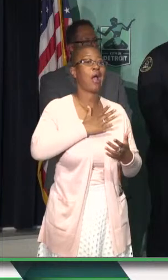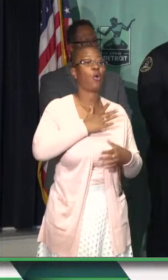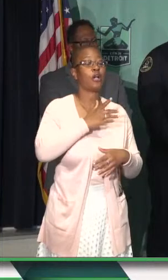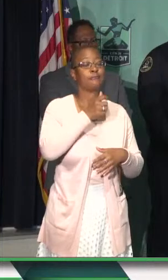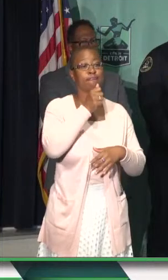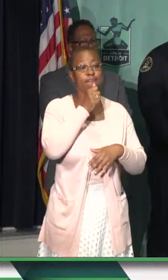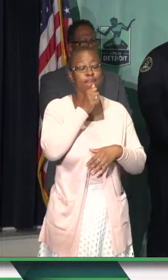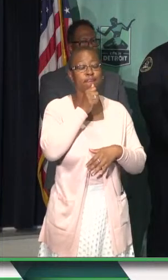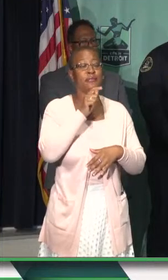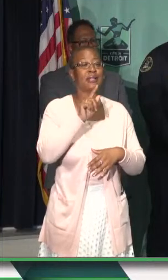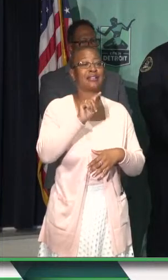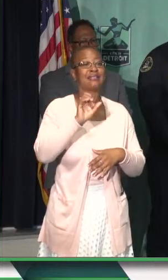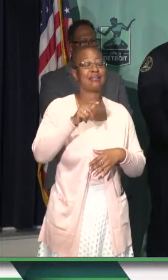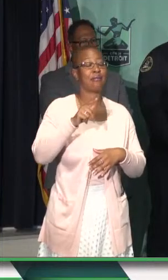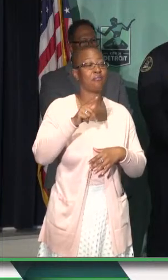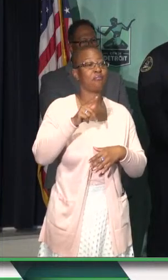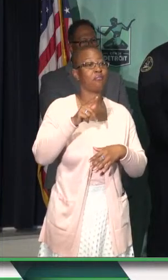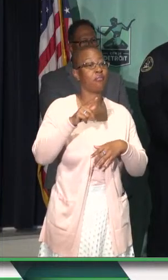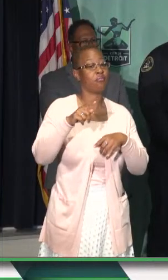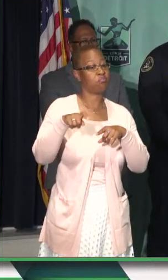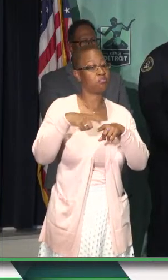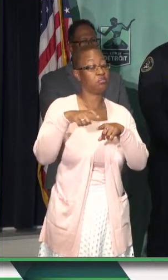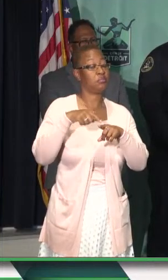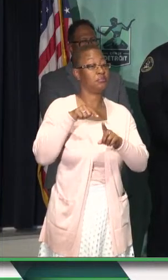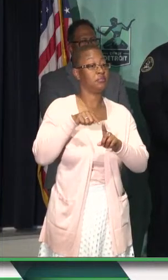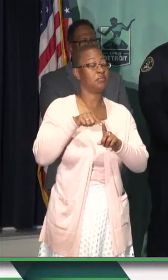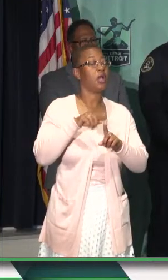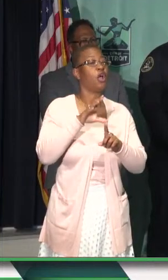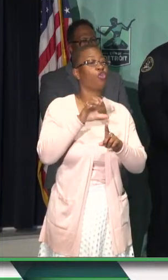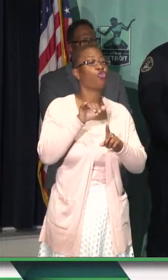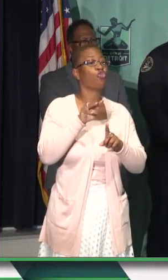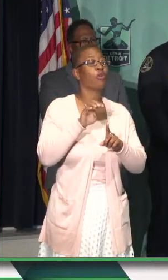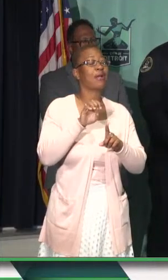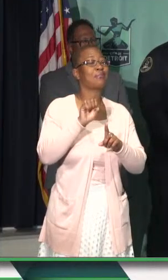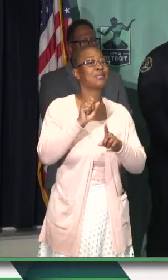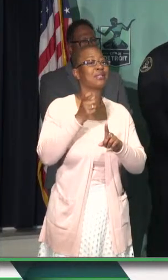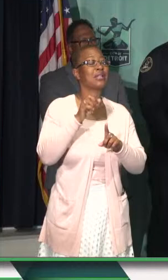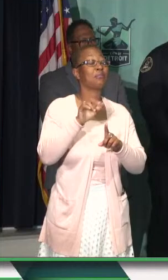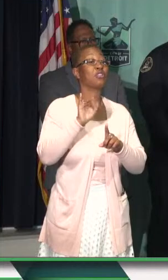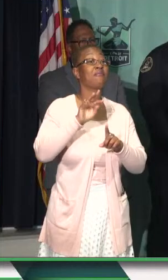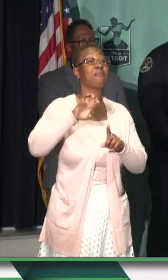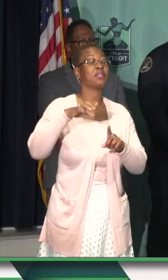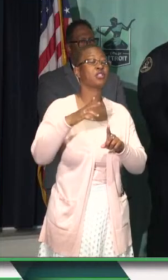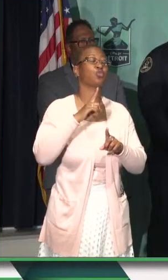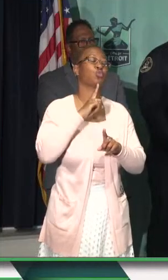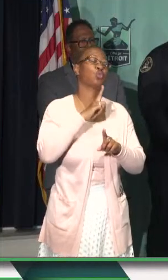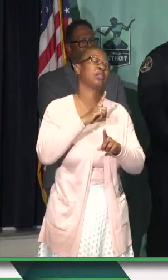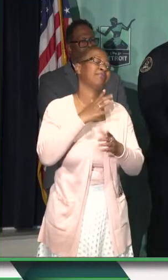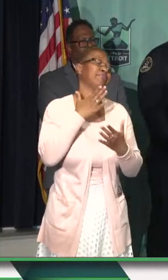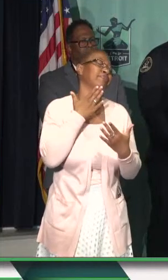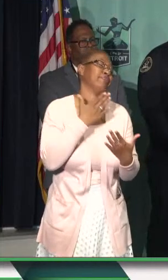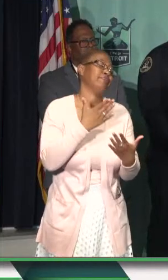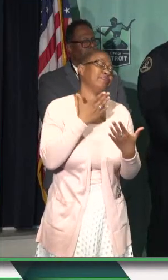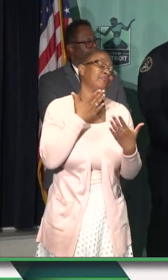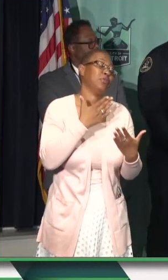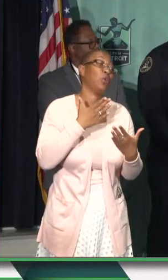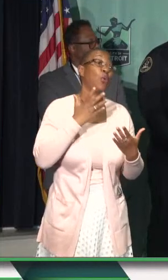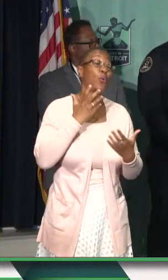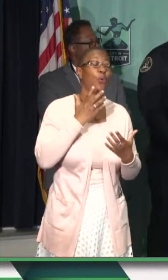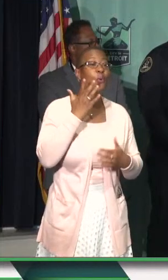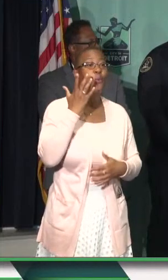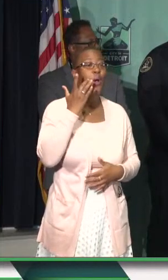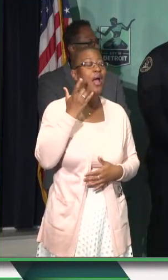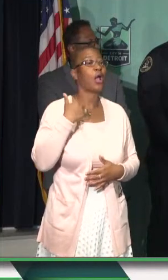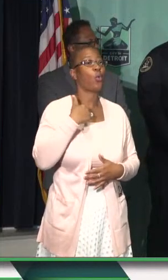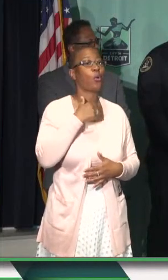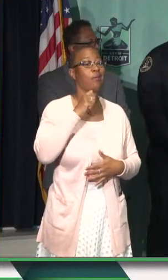tip line, Crime Stoppers of Michigan is extremely grateful to have the opportunity to extend this